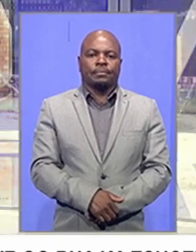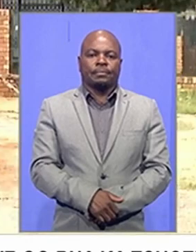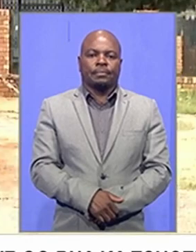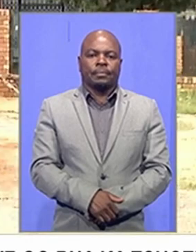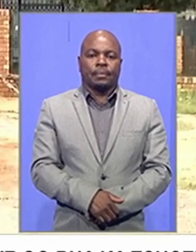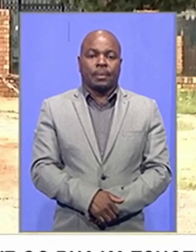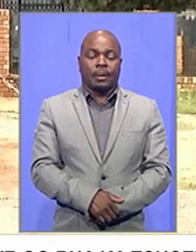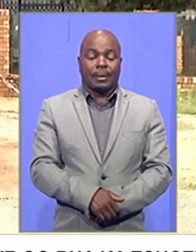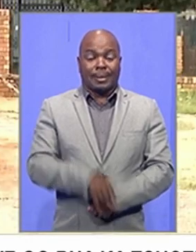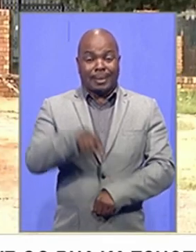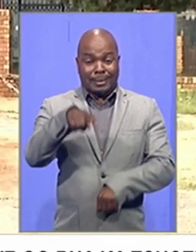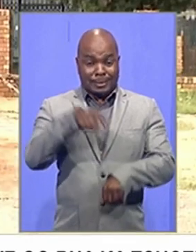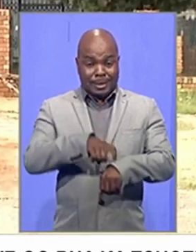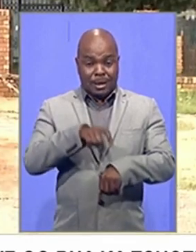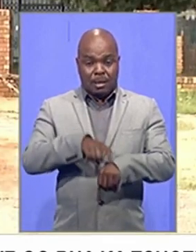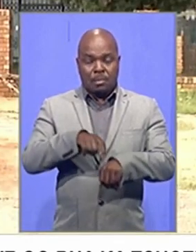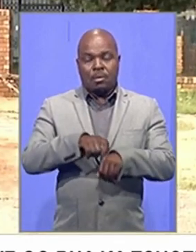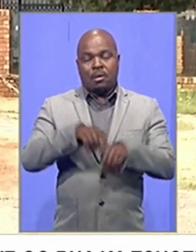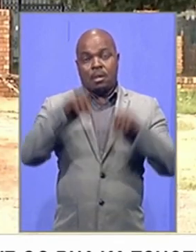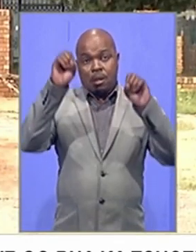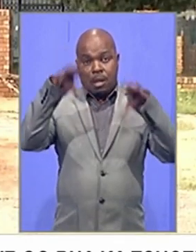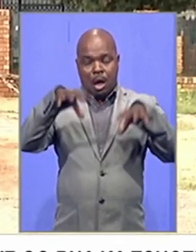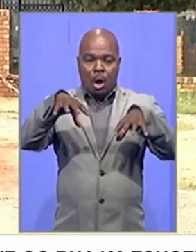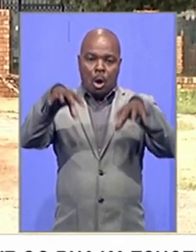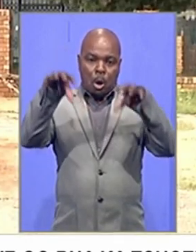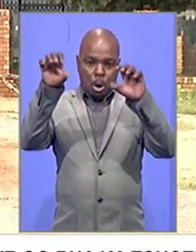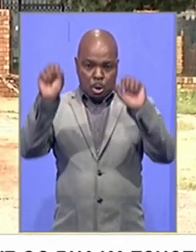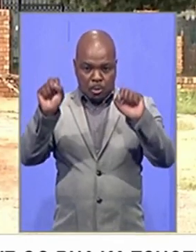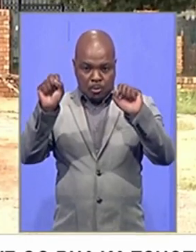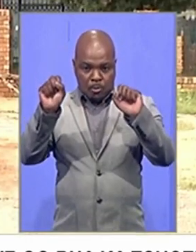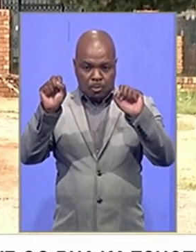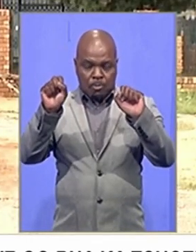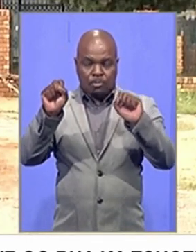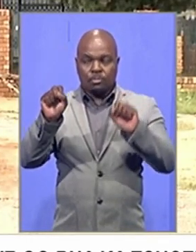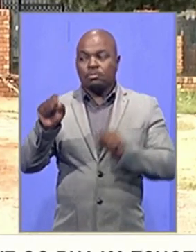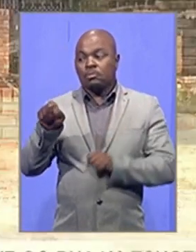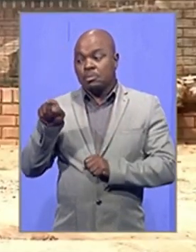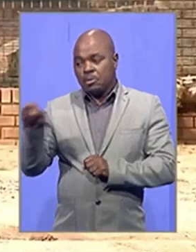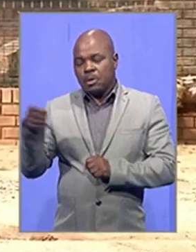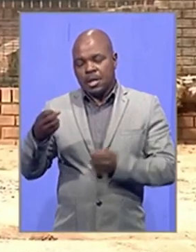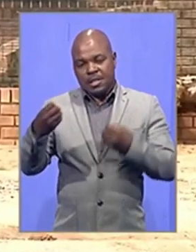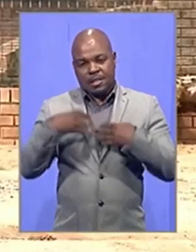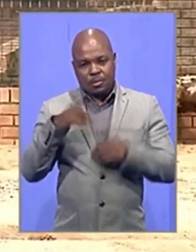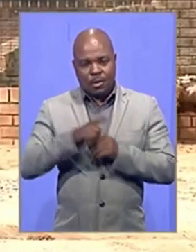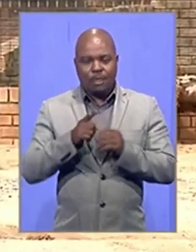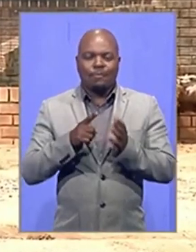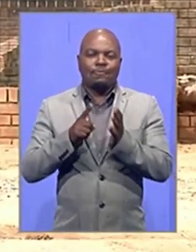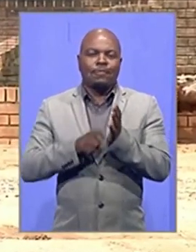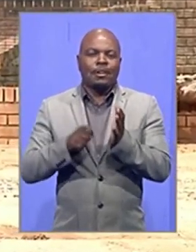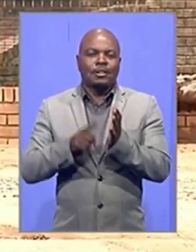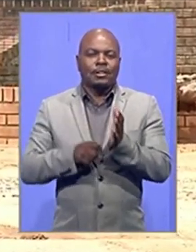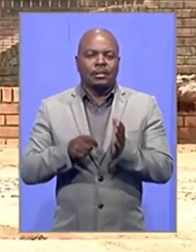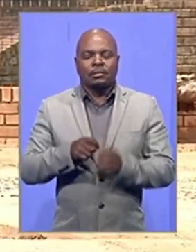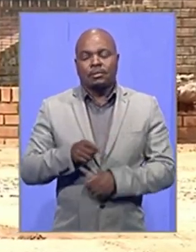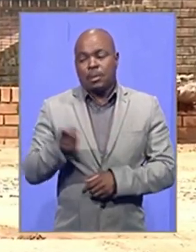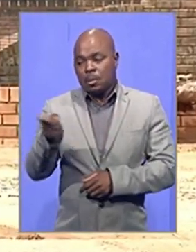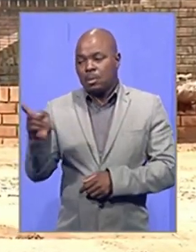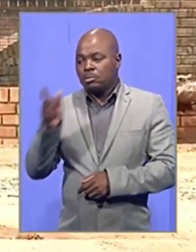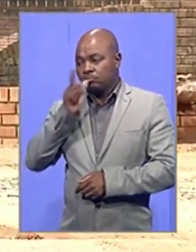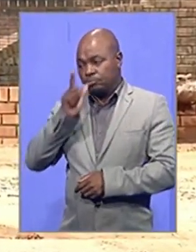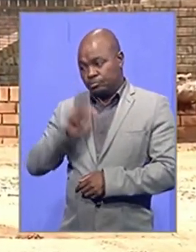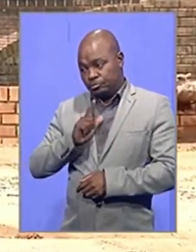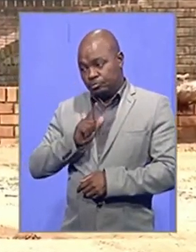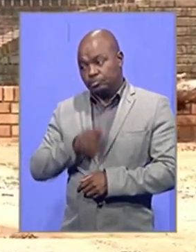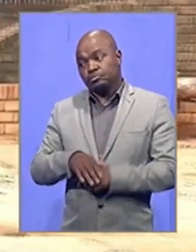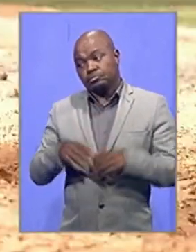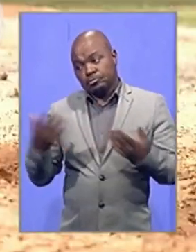By the time ga go tla go timiwa di-light be ba mfa vaseline bantha ba reno re